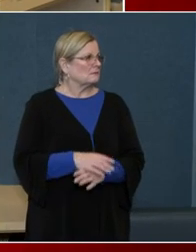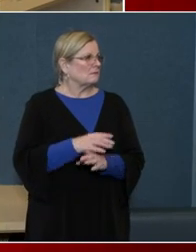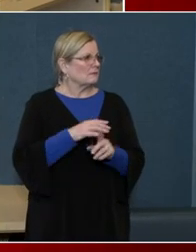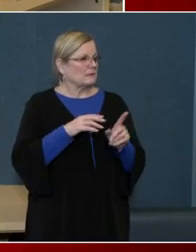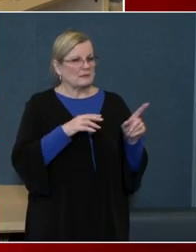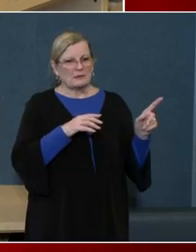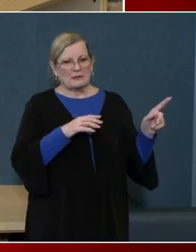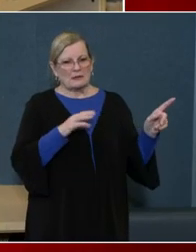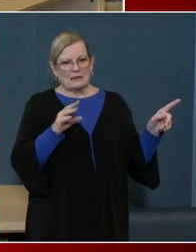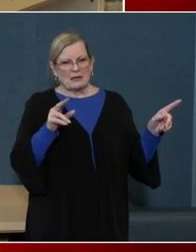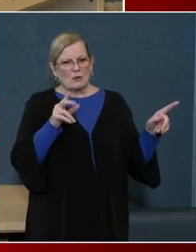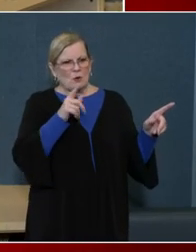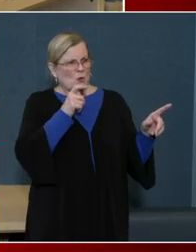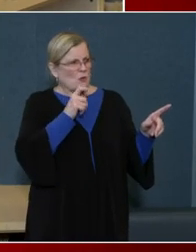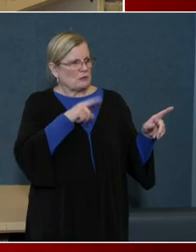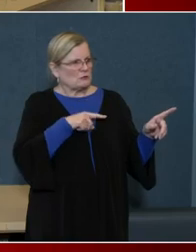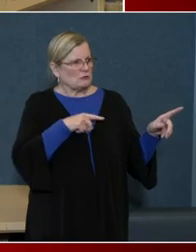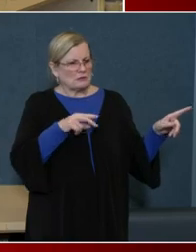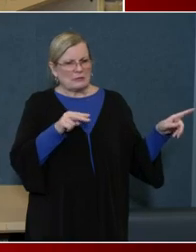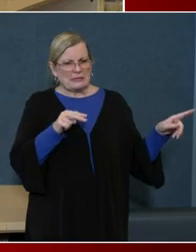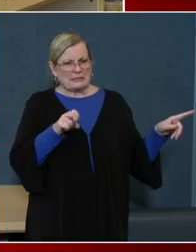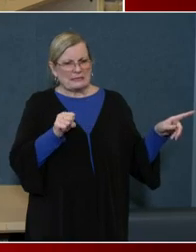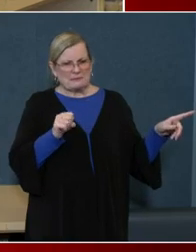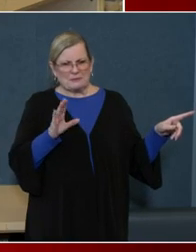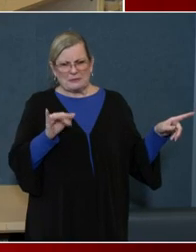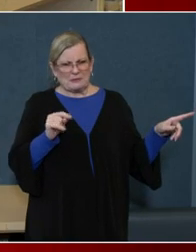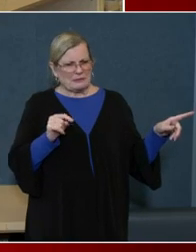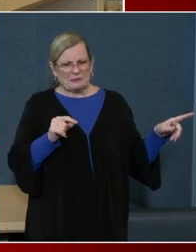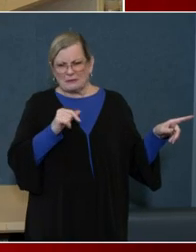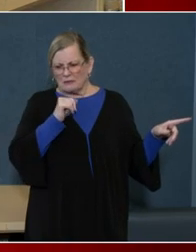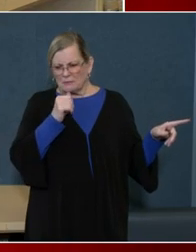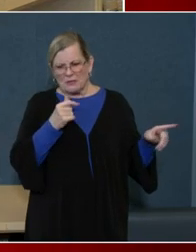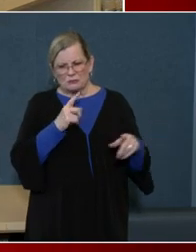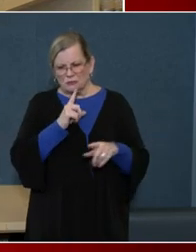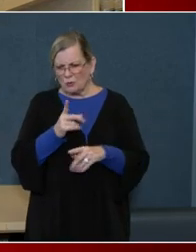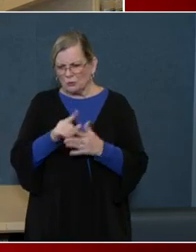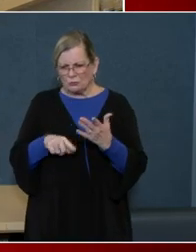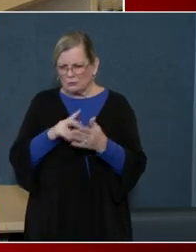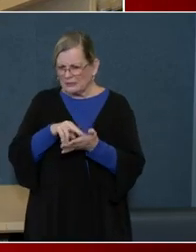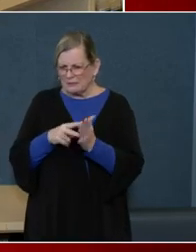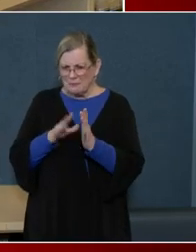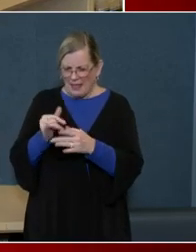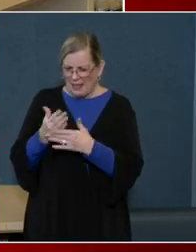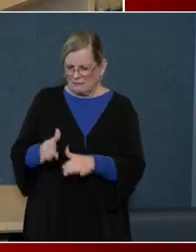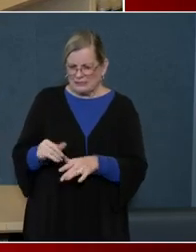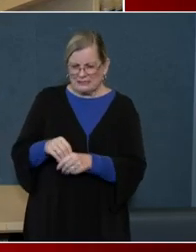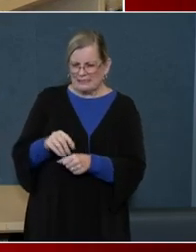I don't know what you mean by average for D.C. We have